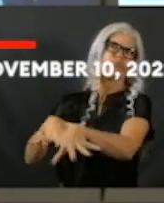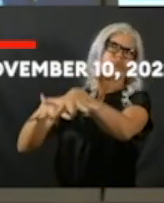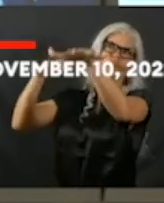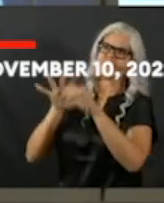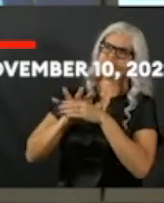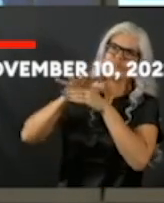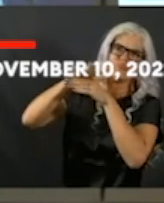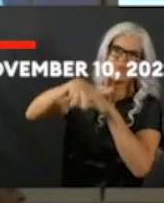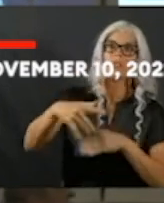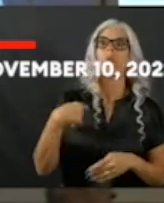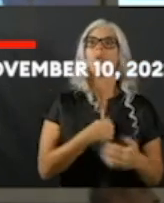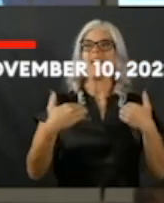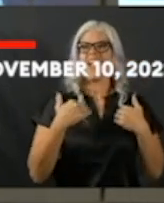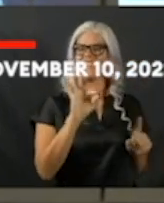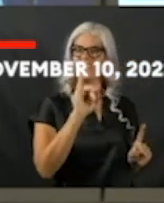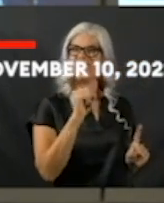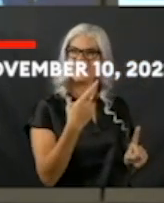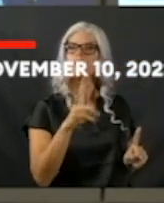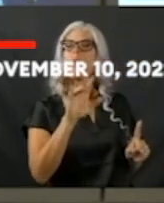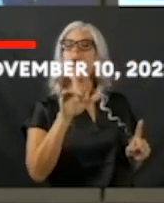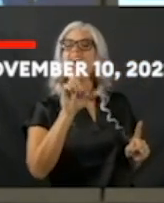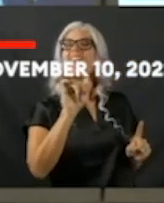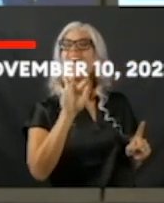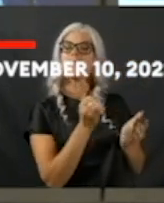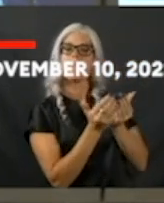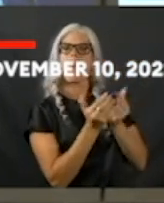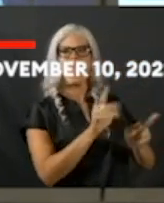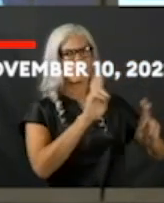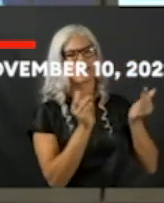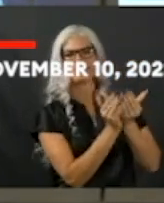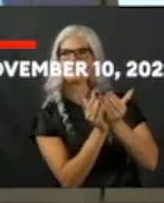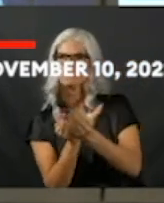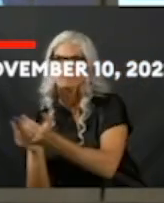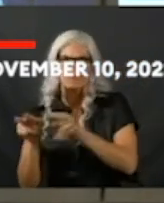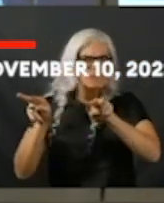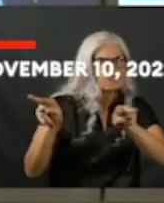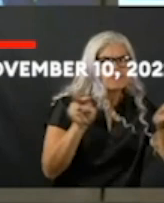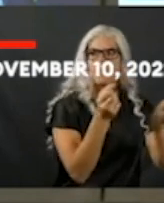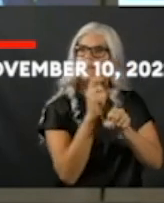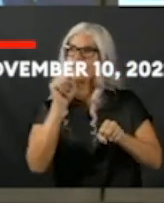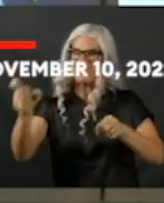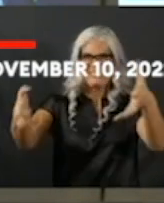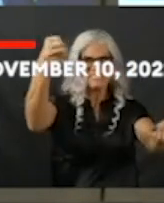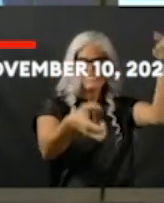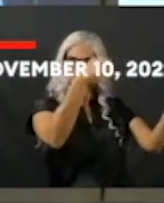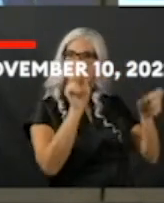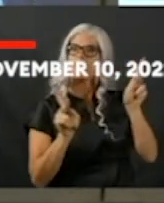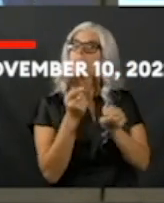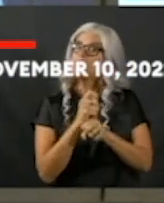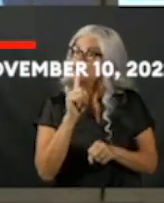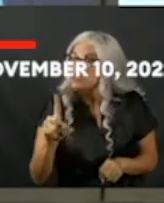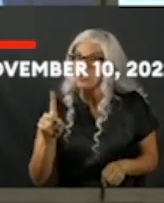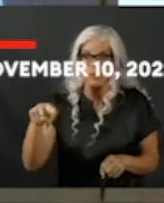and Wildlife Commission boats on standby in the area, as well as urban search and rescue swift water teams to assist if there should be a need